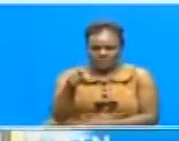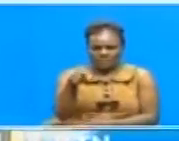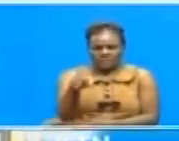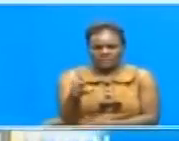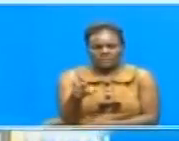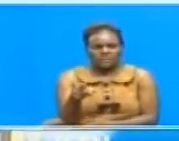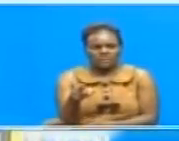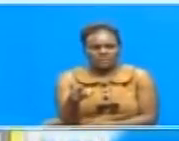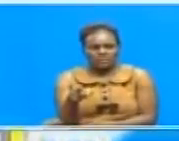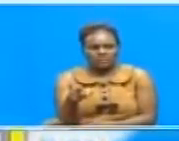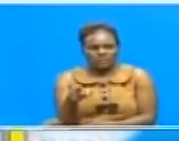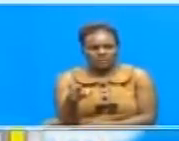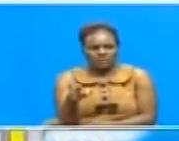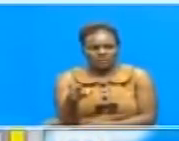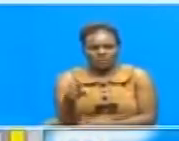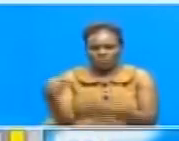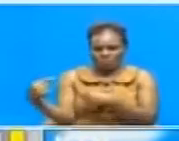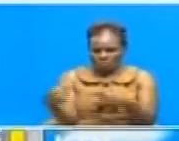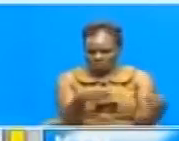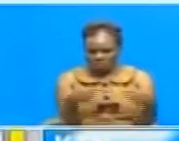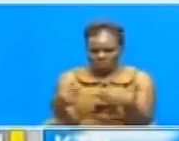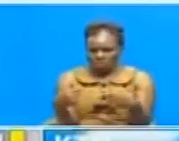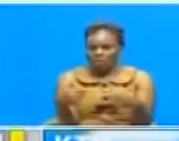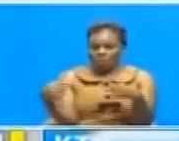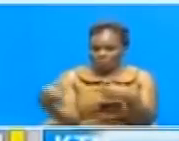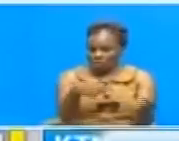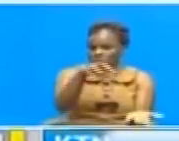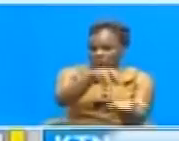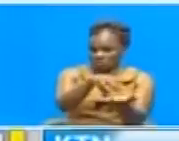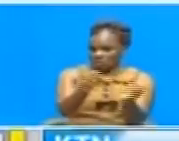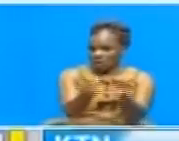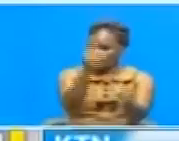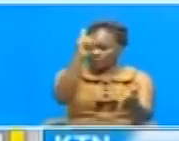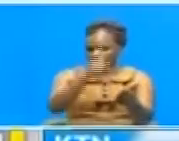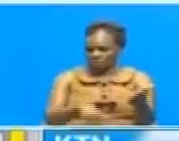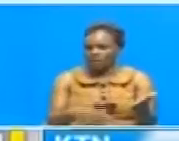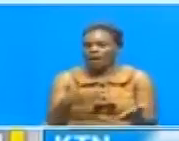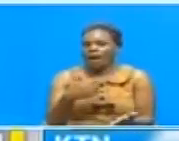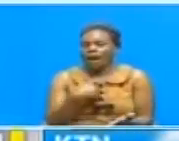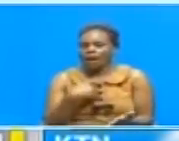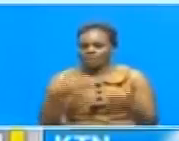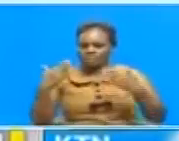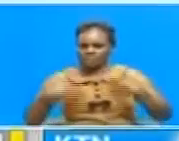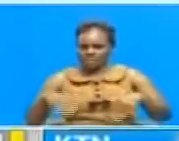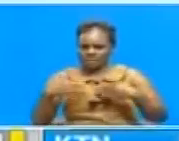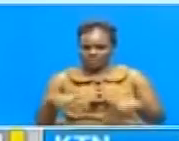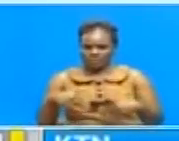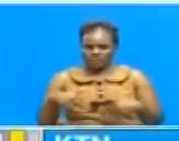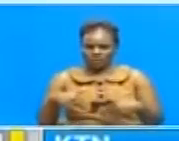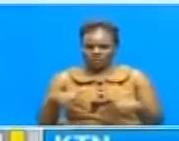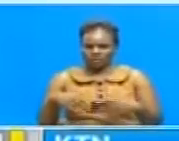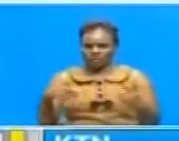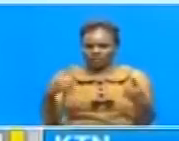reached, a period of war. And in a war situation, there are those